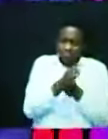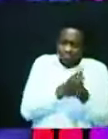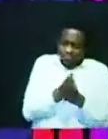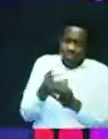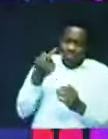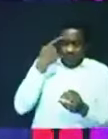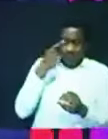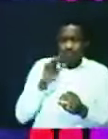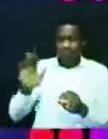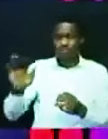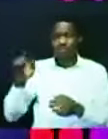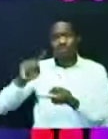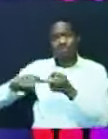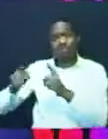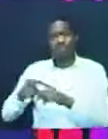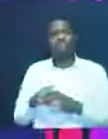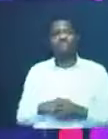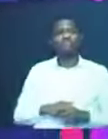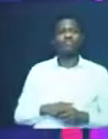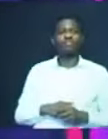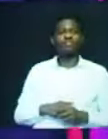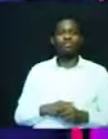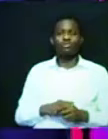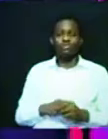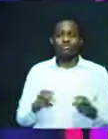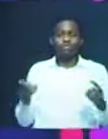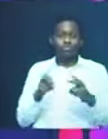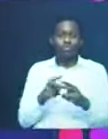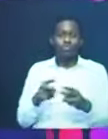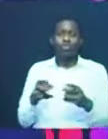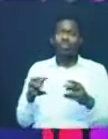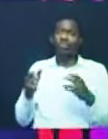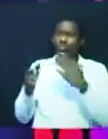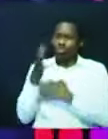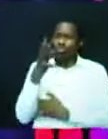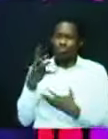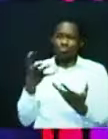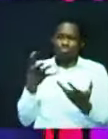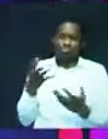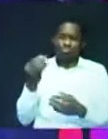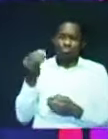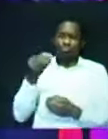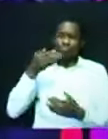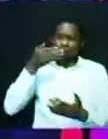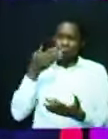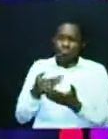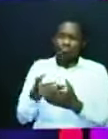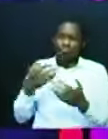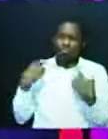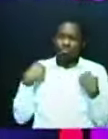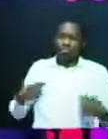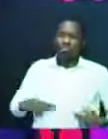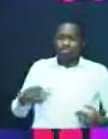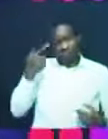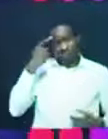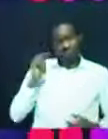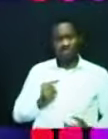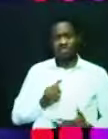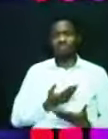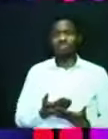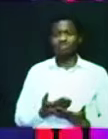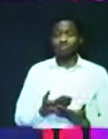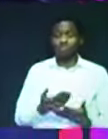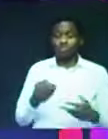Apostle Paul. So God is concerned about our health. So in the scriptures, there